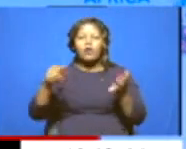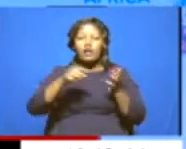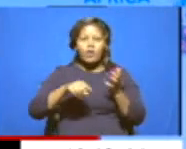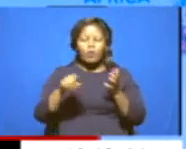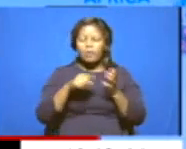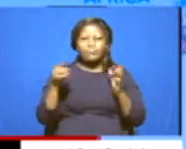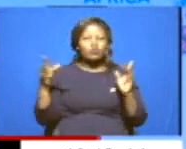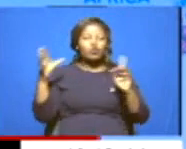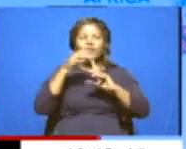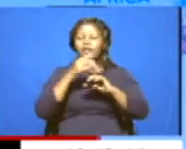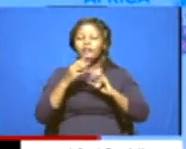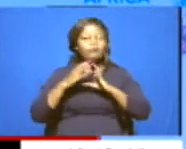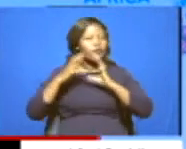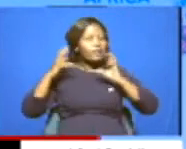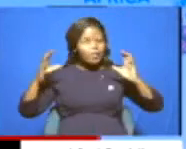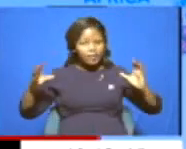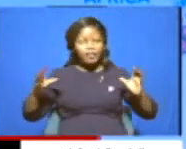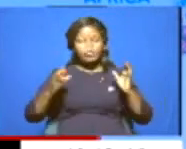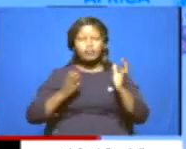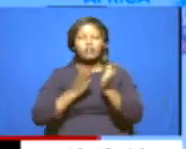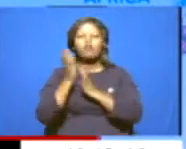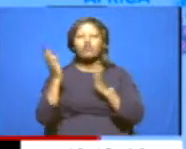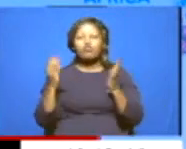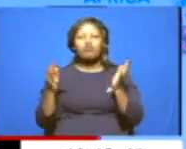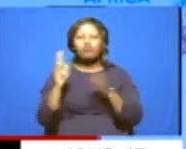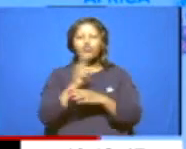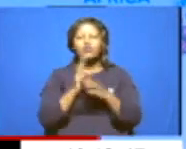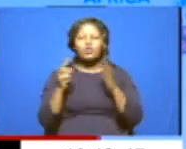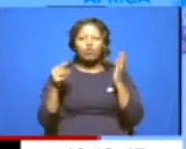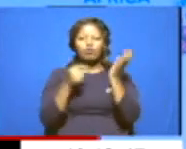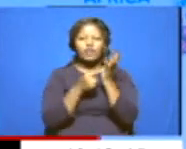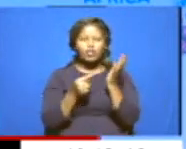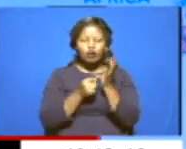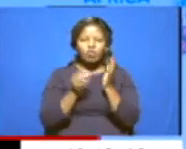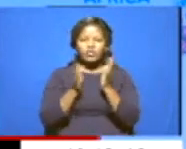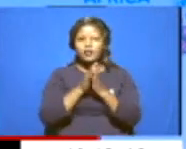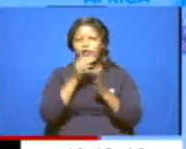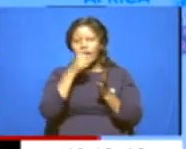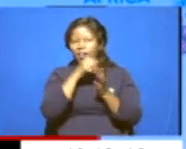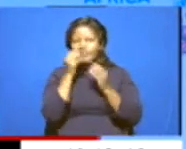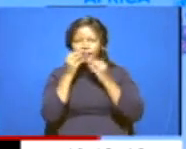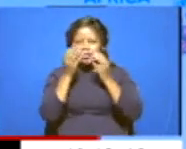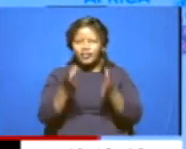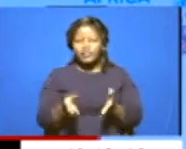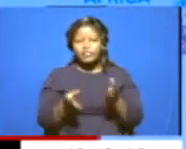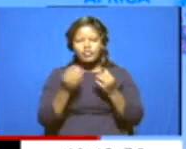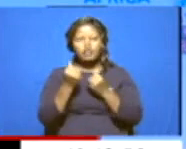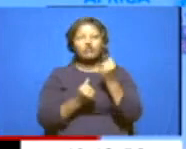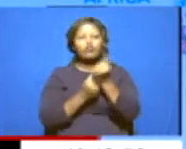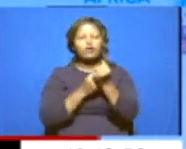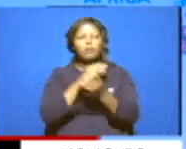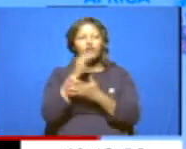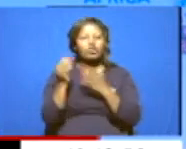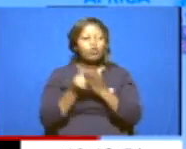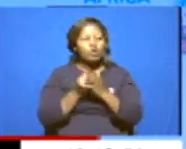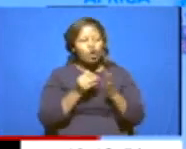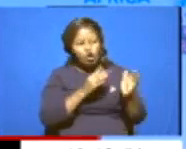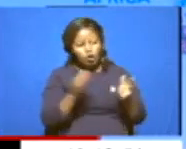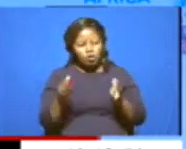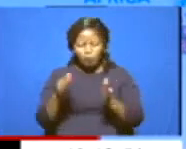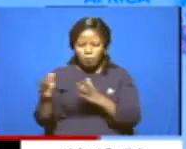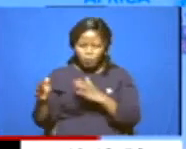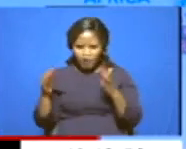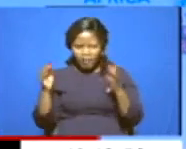heights by leveraging technology and data to support proactive planning, sourcing,